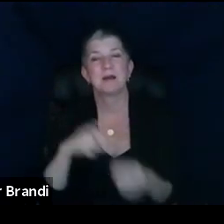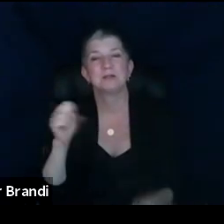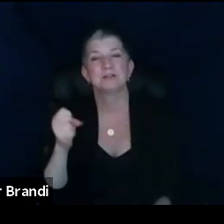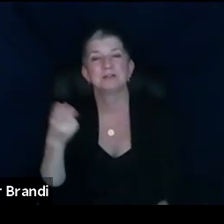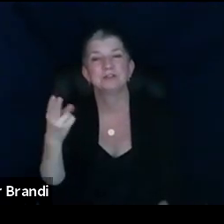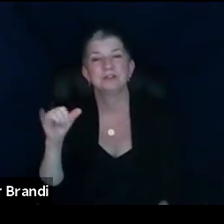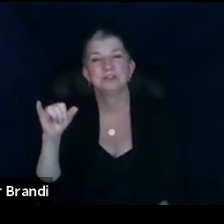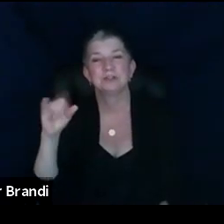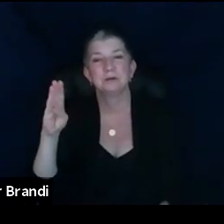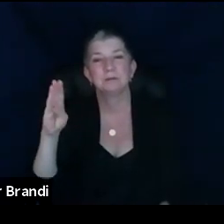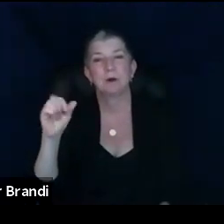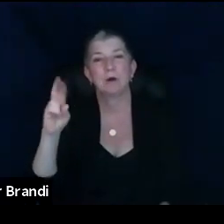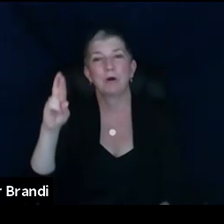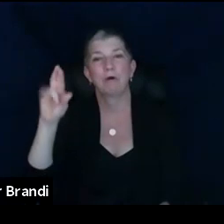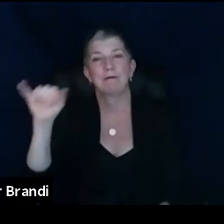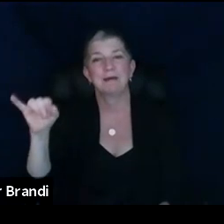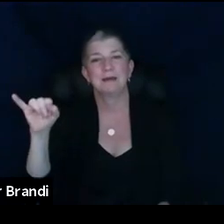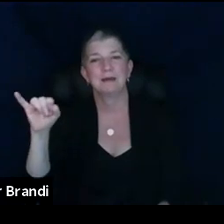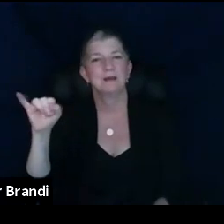mean?